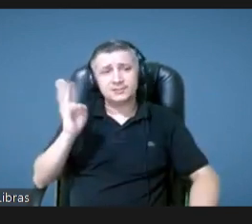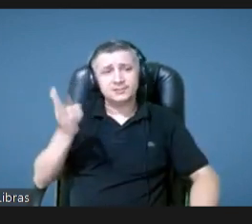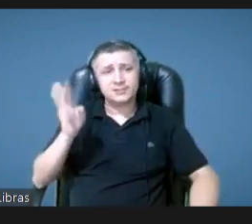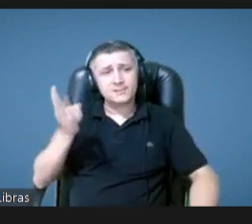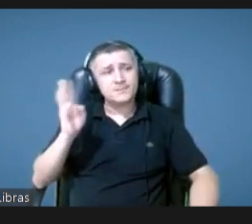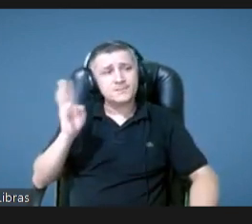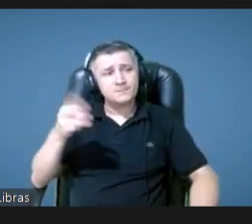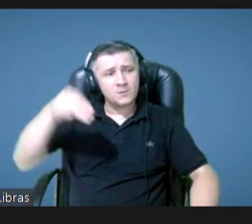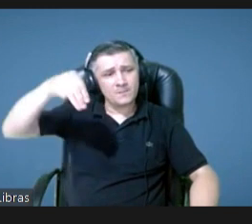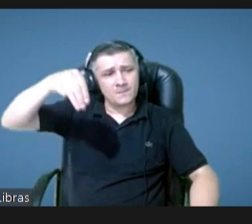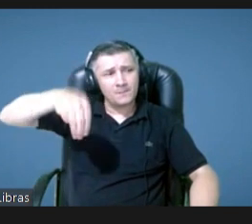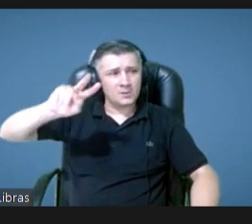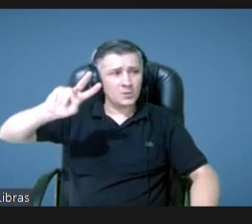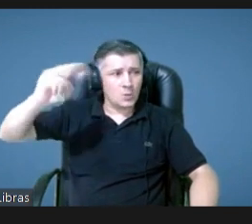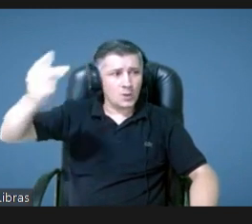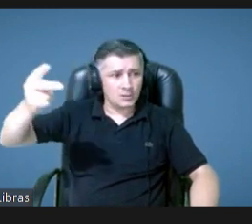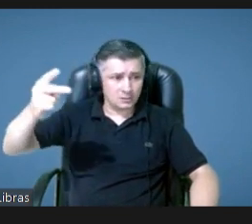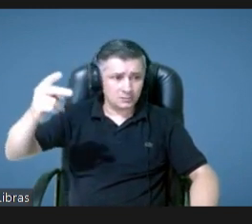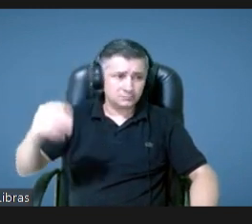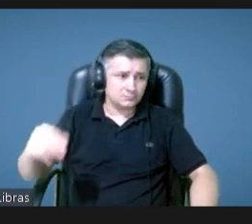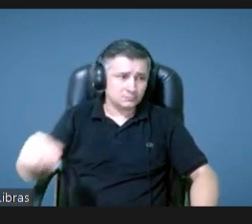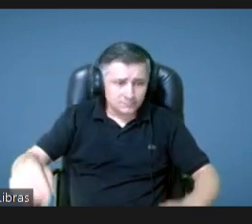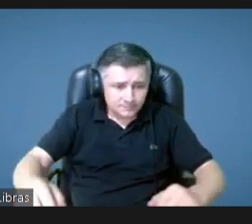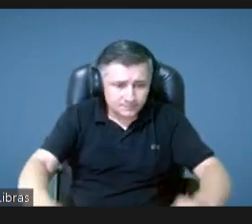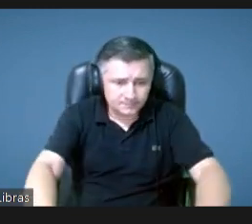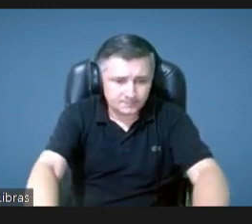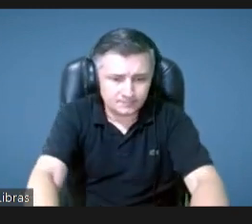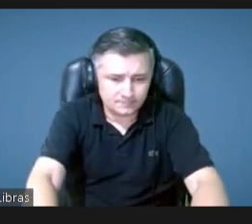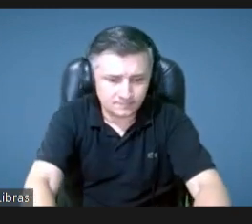average 3,000 square meters.